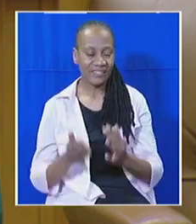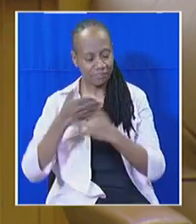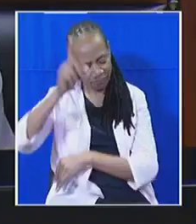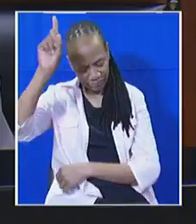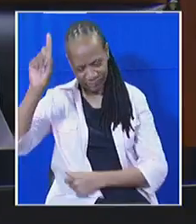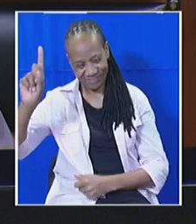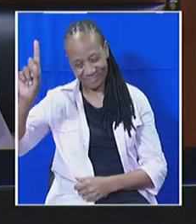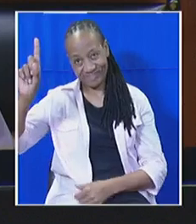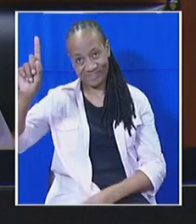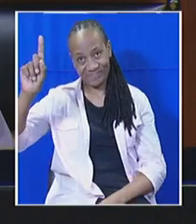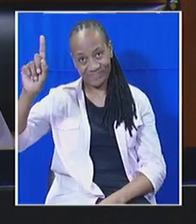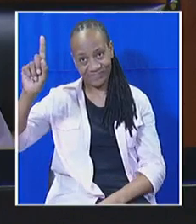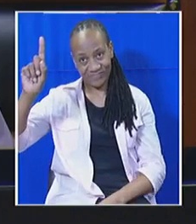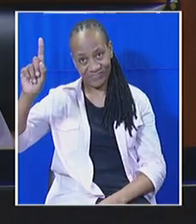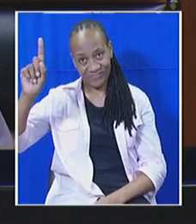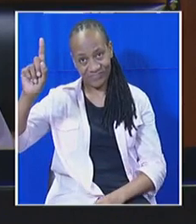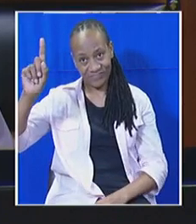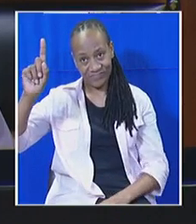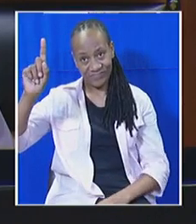order, House Chair.